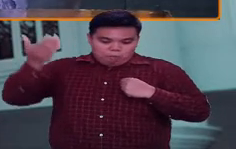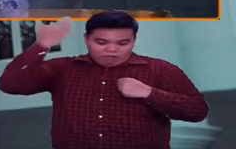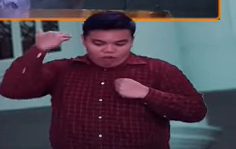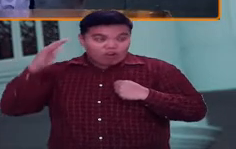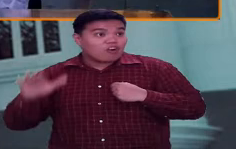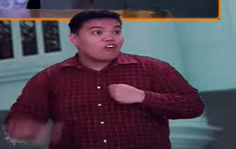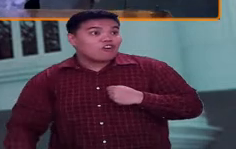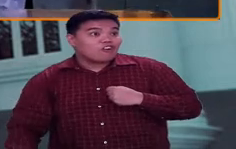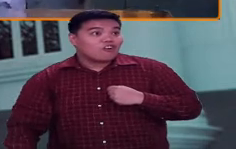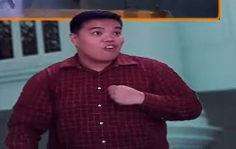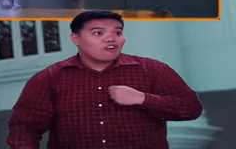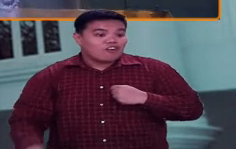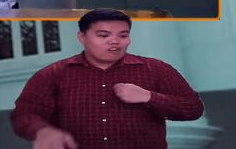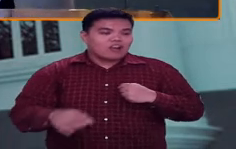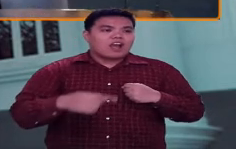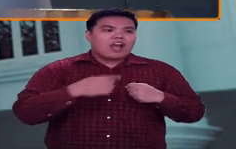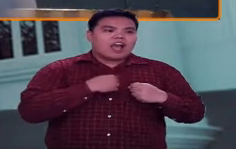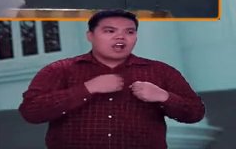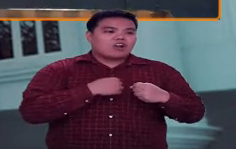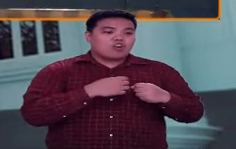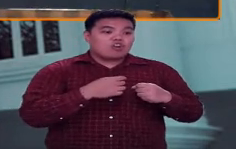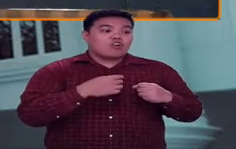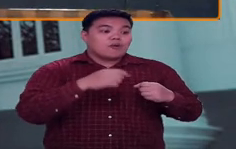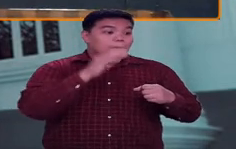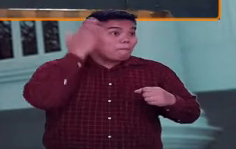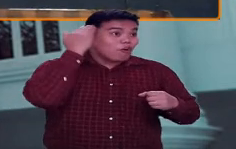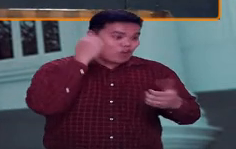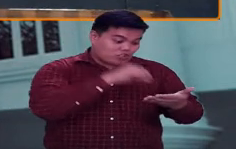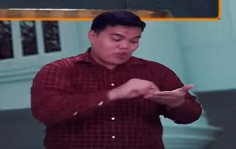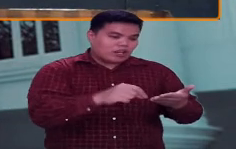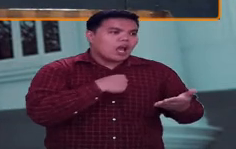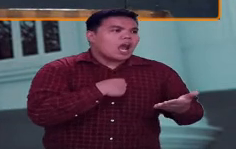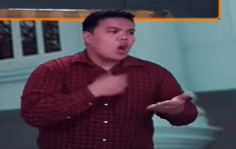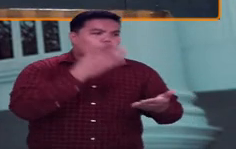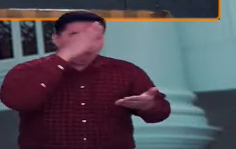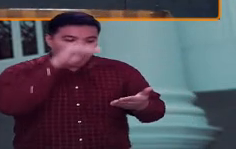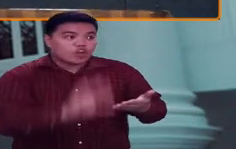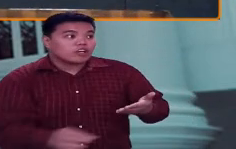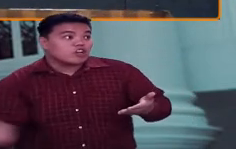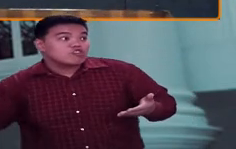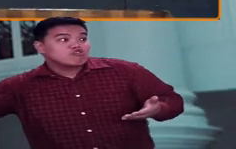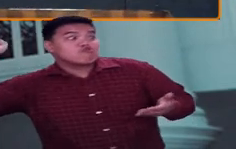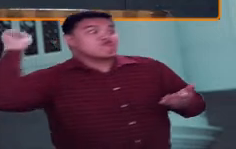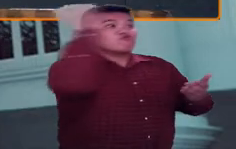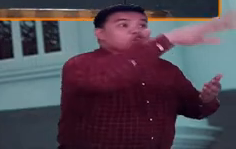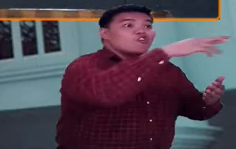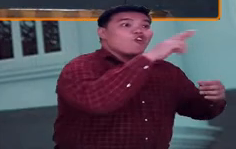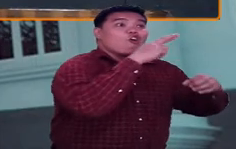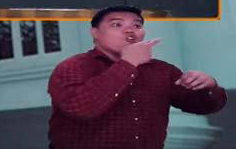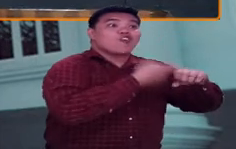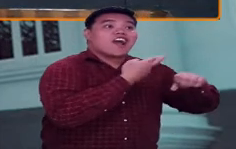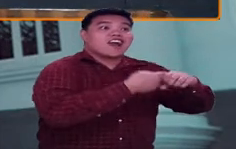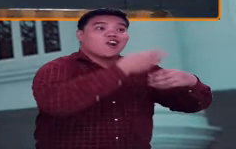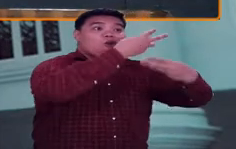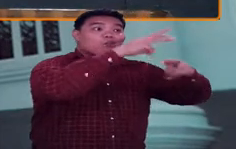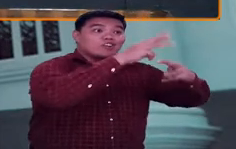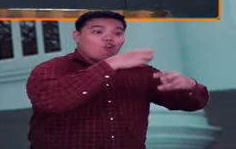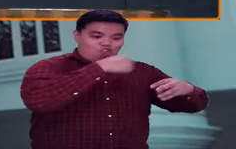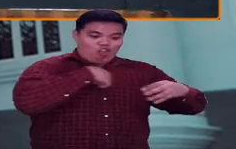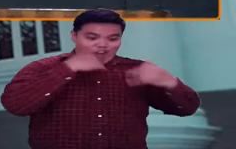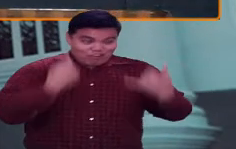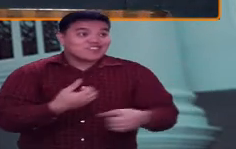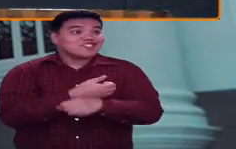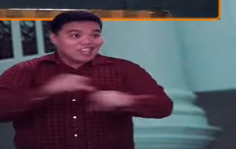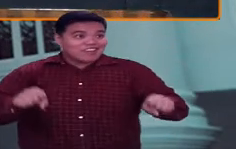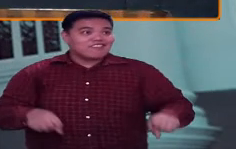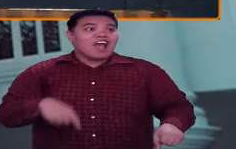your neighborhood, I threw a rock through your window, and I never confessed it. But now that I'm